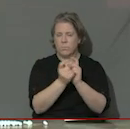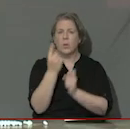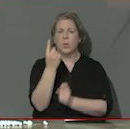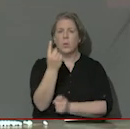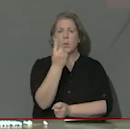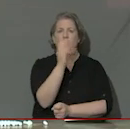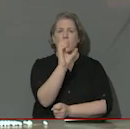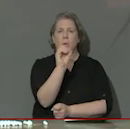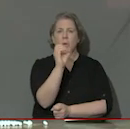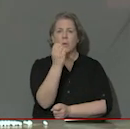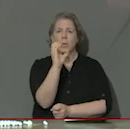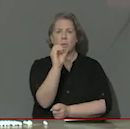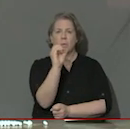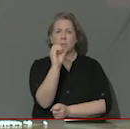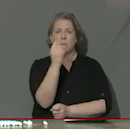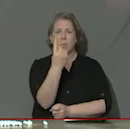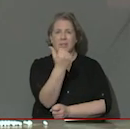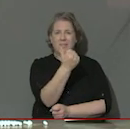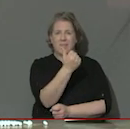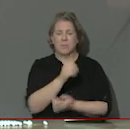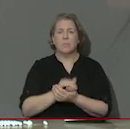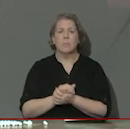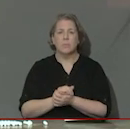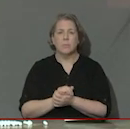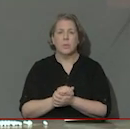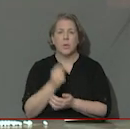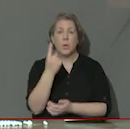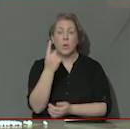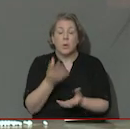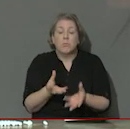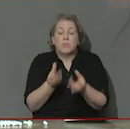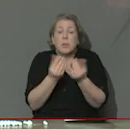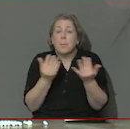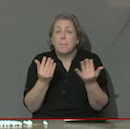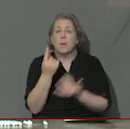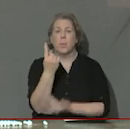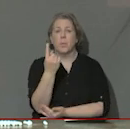110,016. So that gives us 1506.